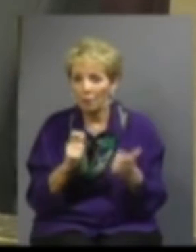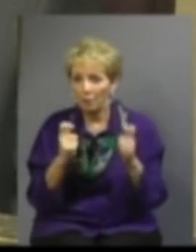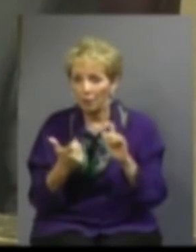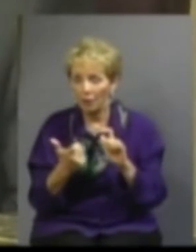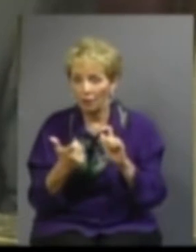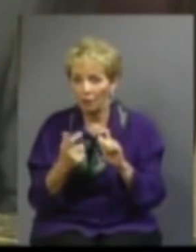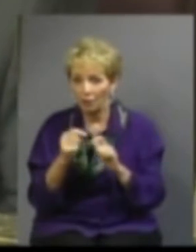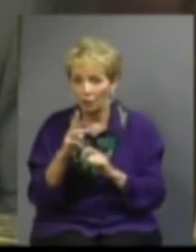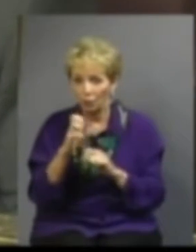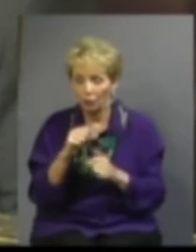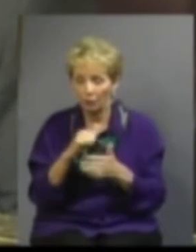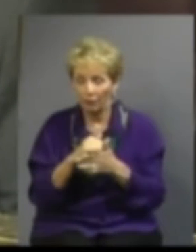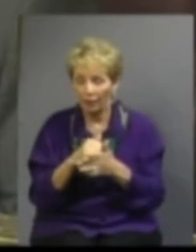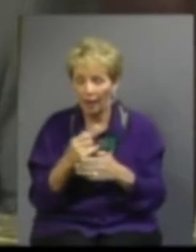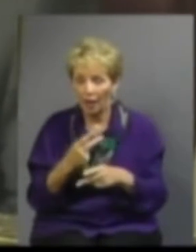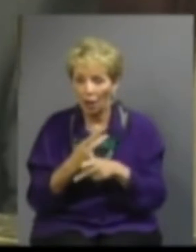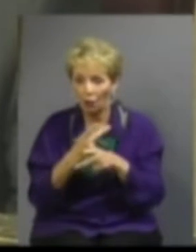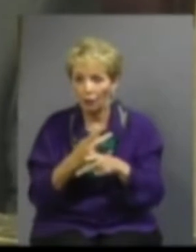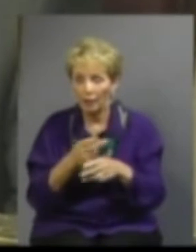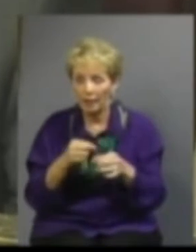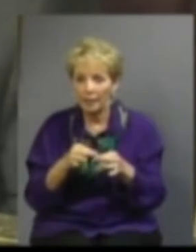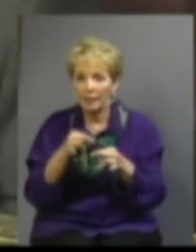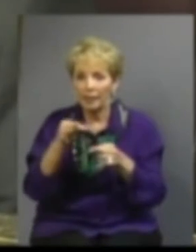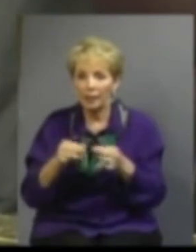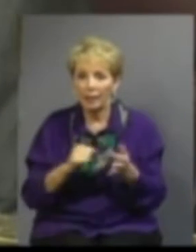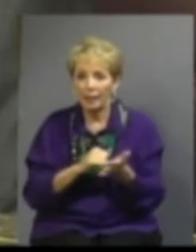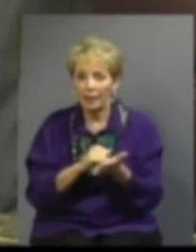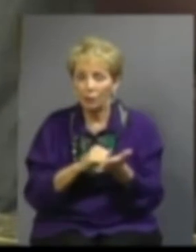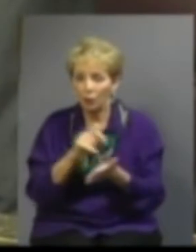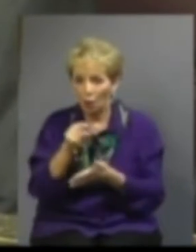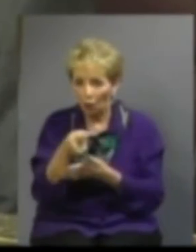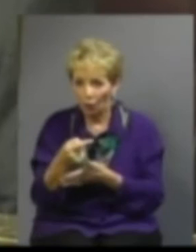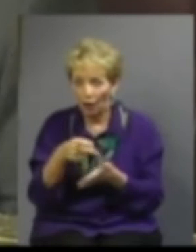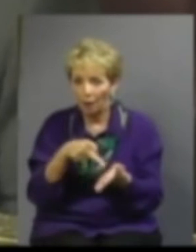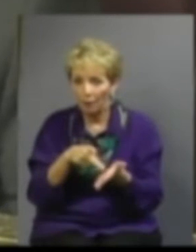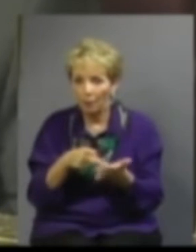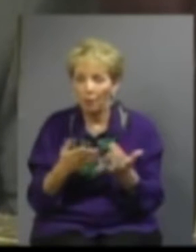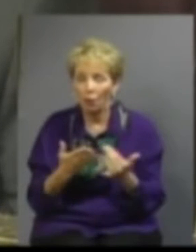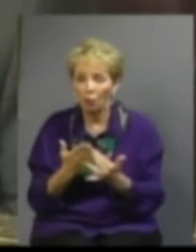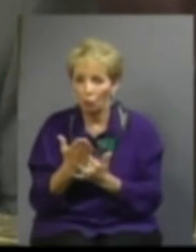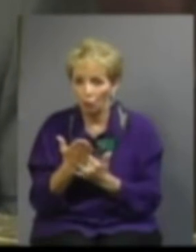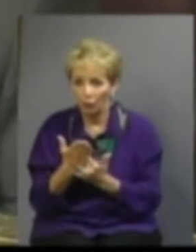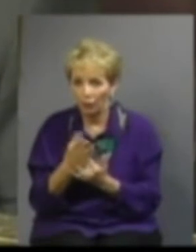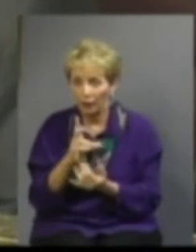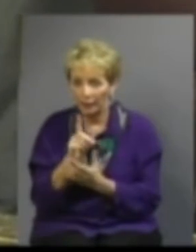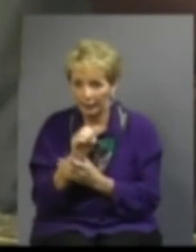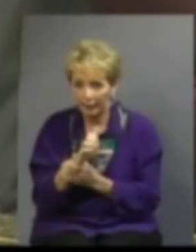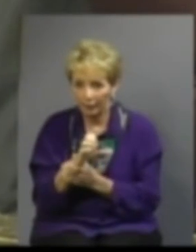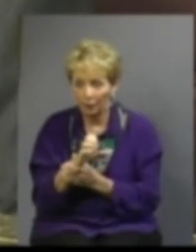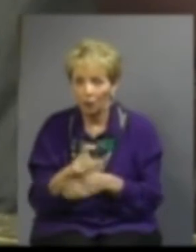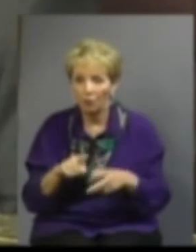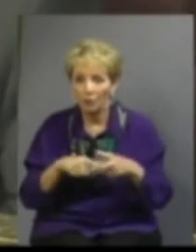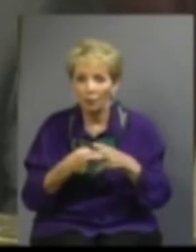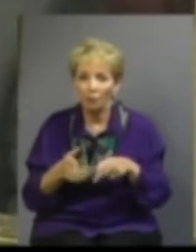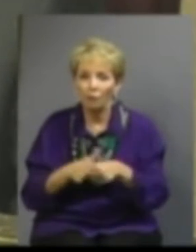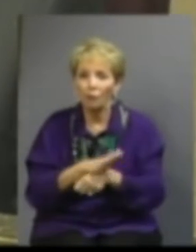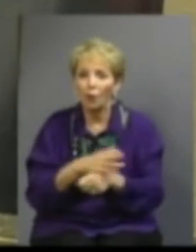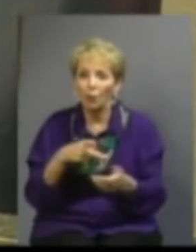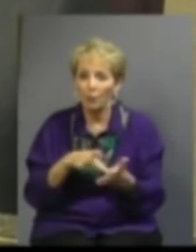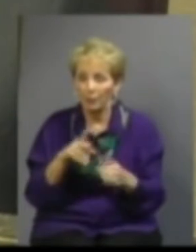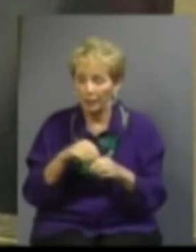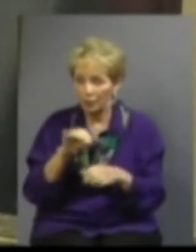terms of the loan agreement to extend the interest-only payments through December and begin the full payments